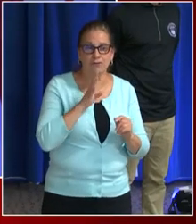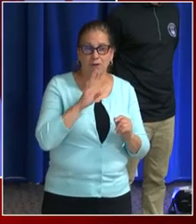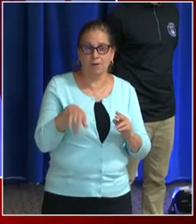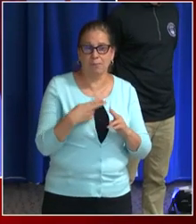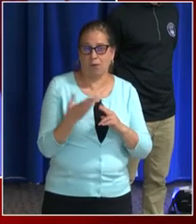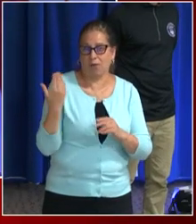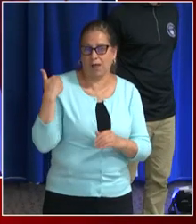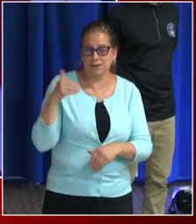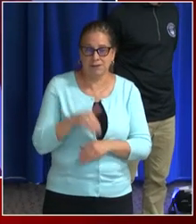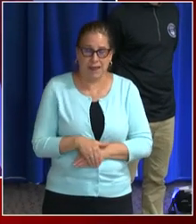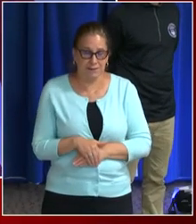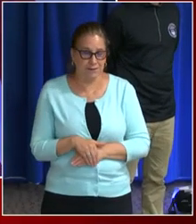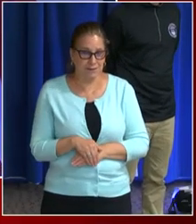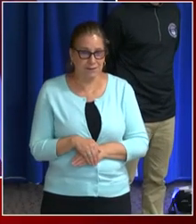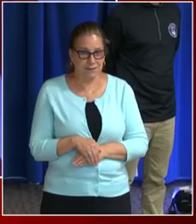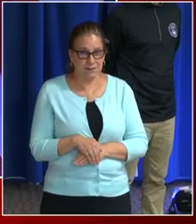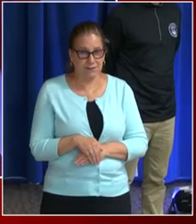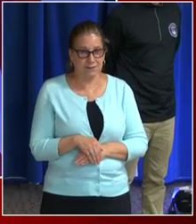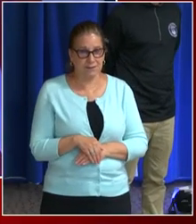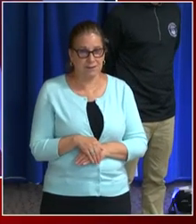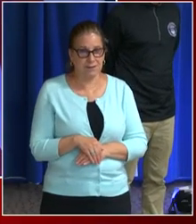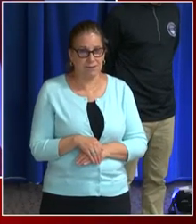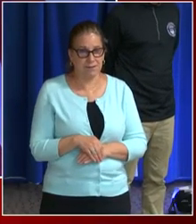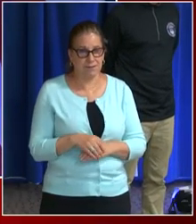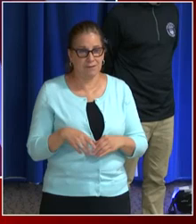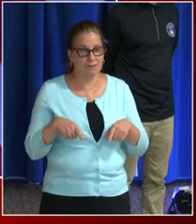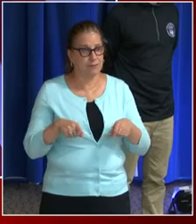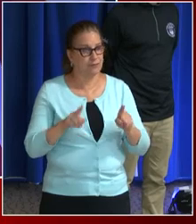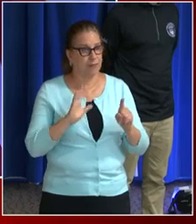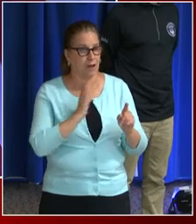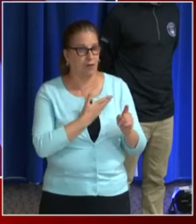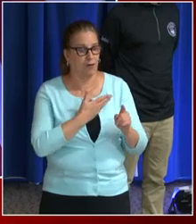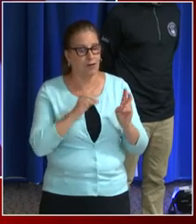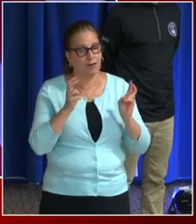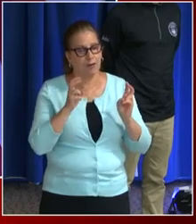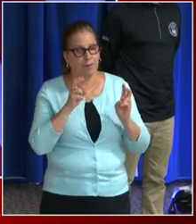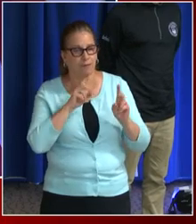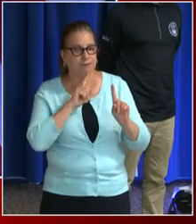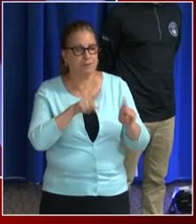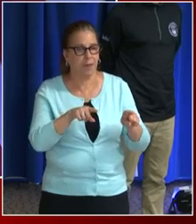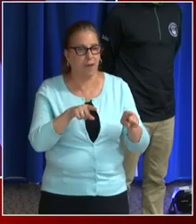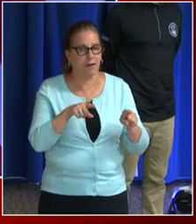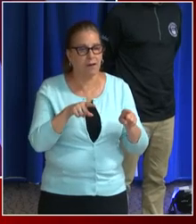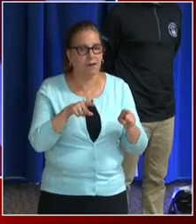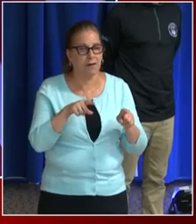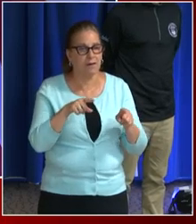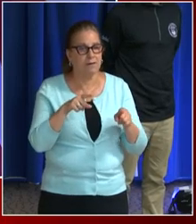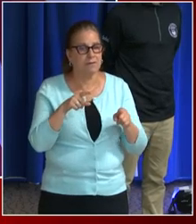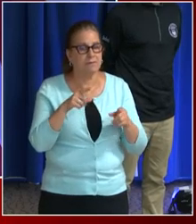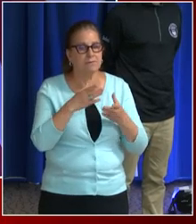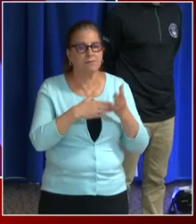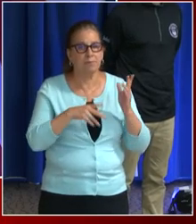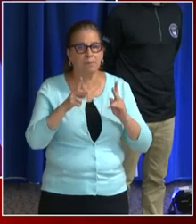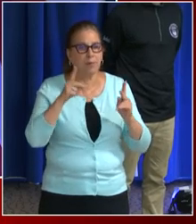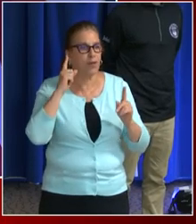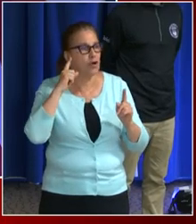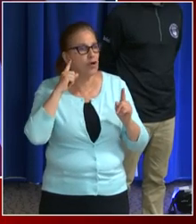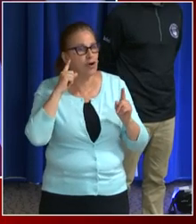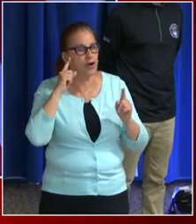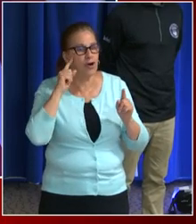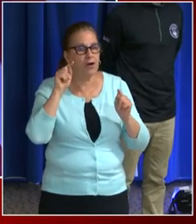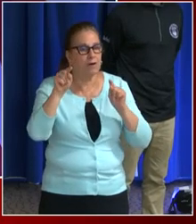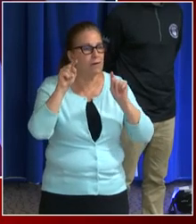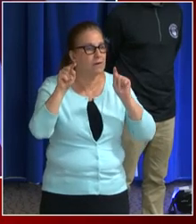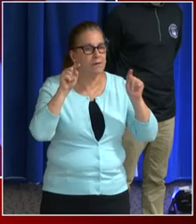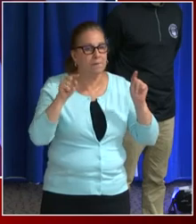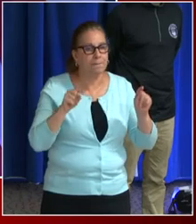during our response, that some of the bangs or pops heard are the